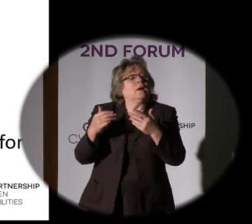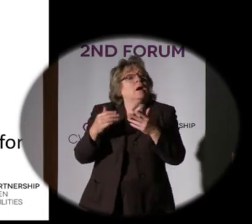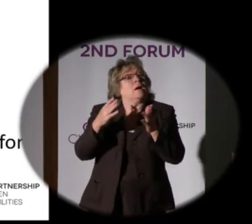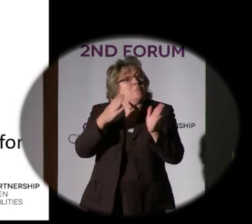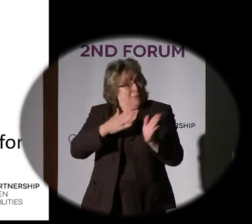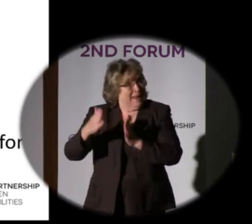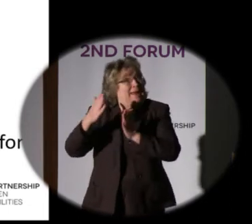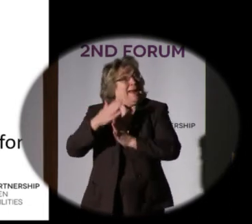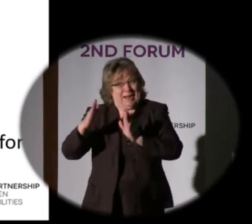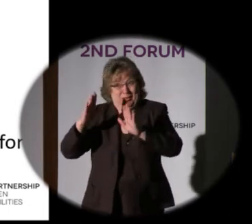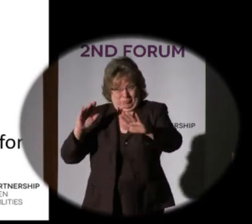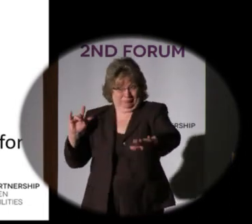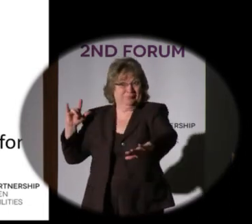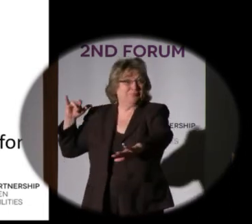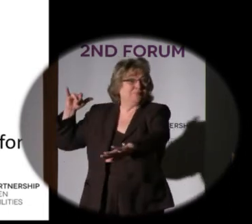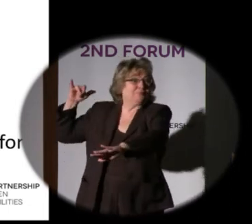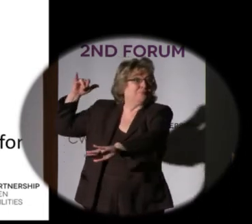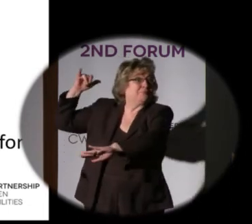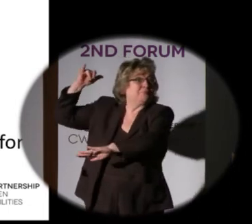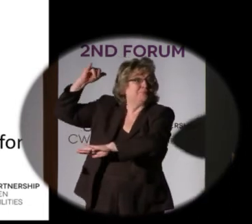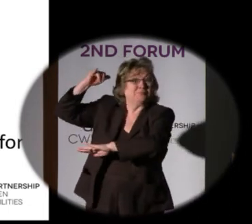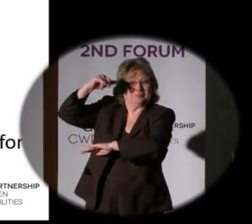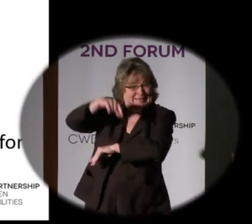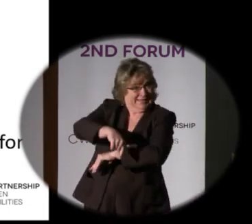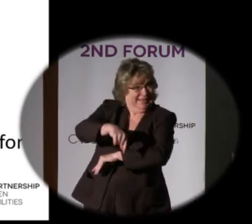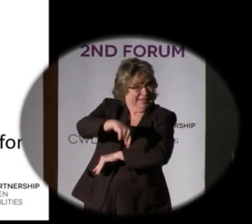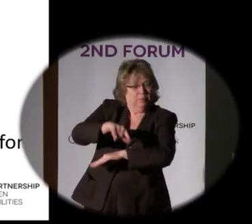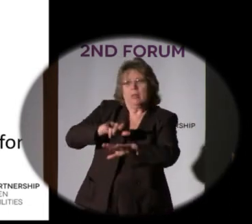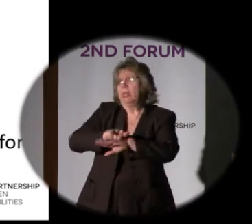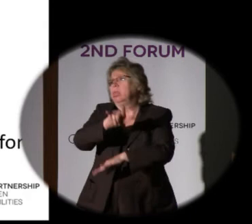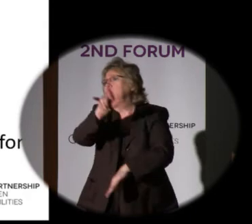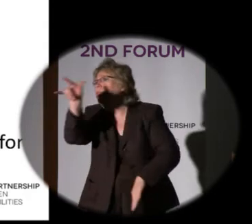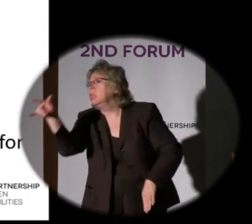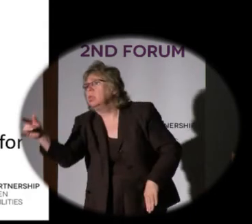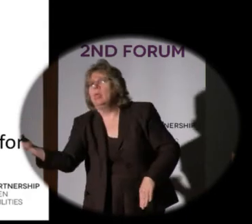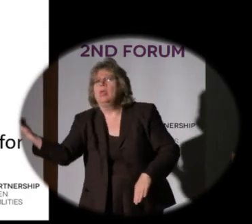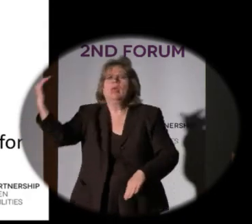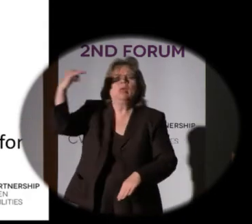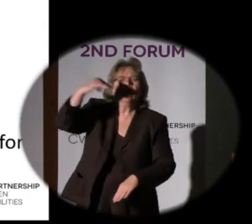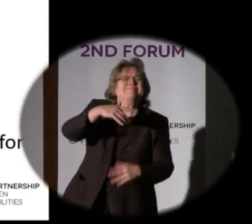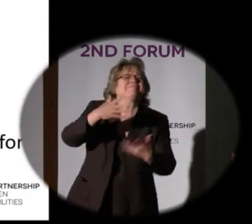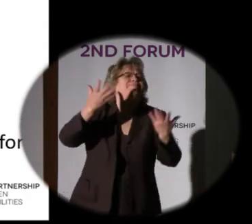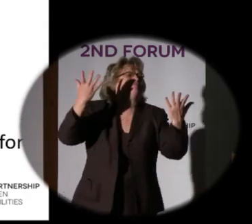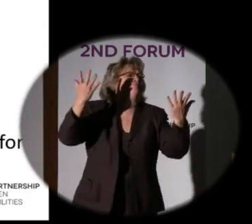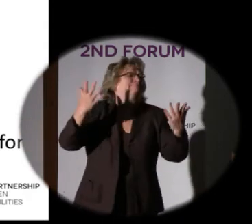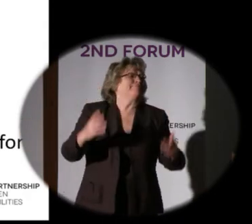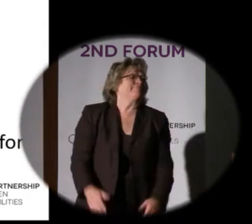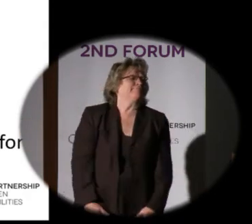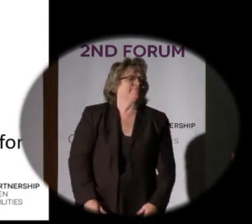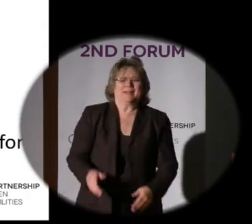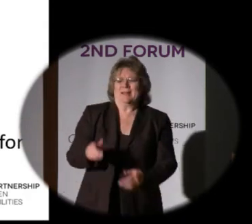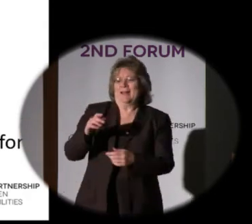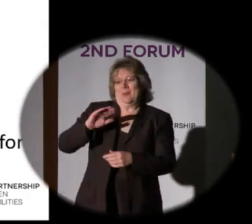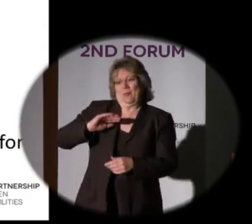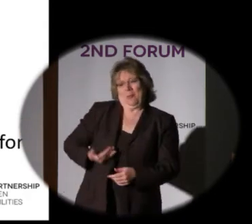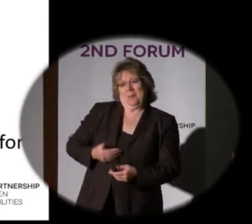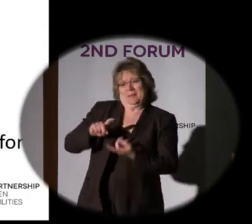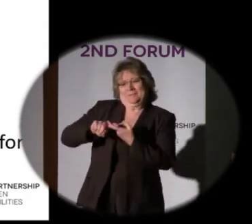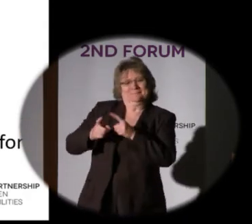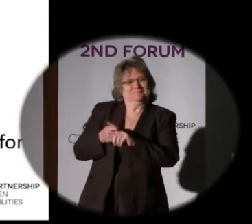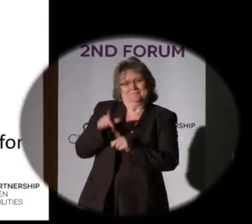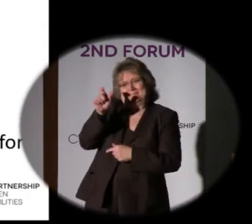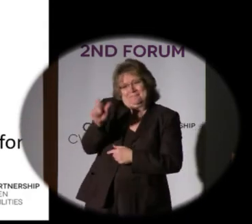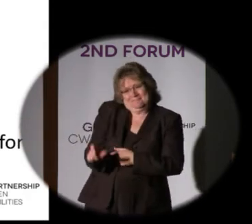Paris yesterday that was diverted to St. John's, Newfoundland because of technical difficulties and could not make it. So she is right now in St. John's